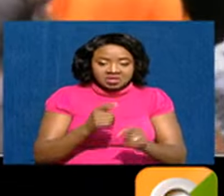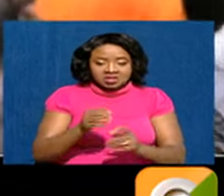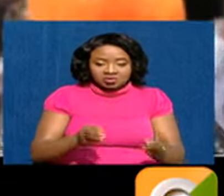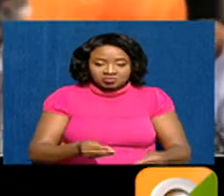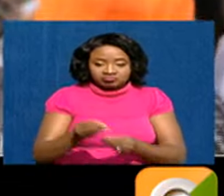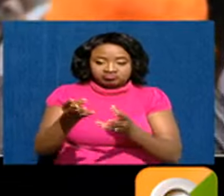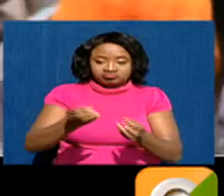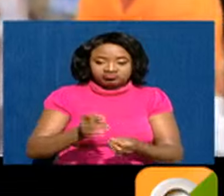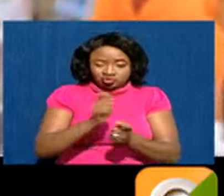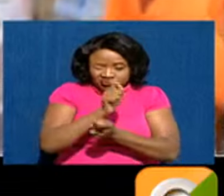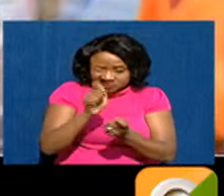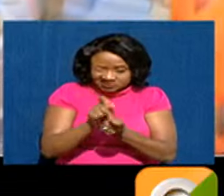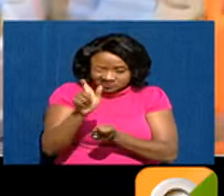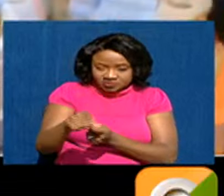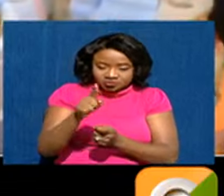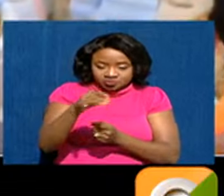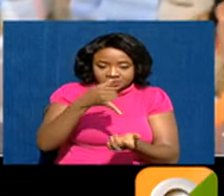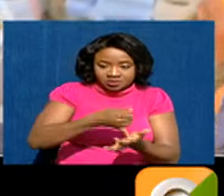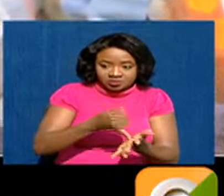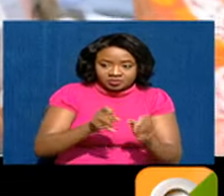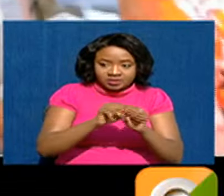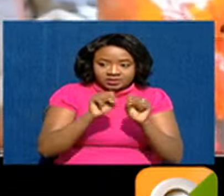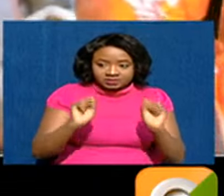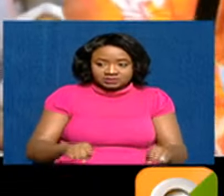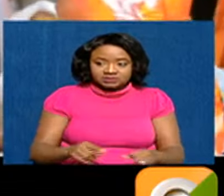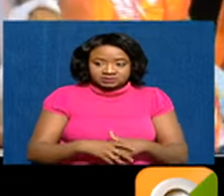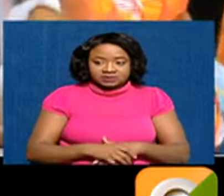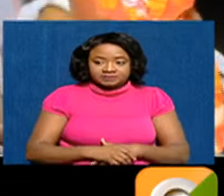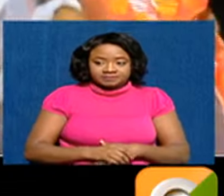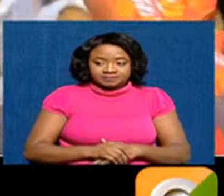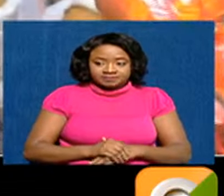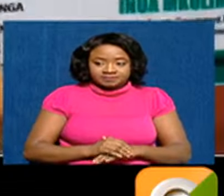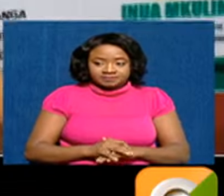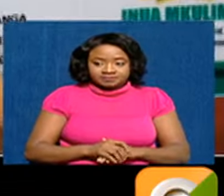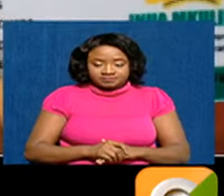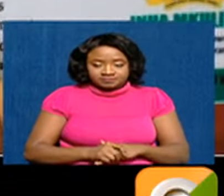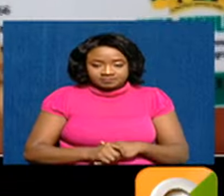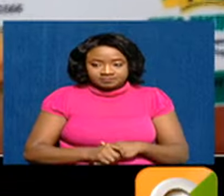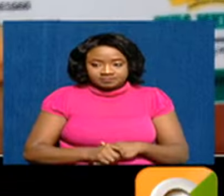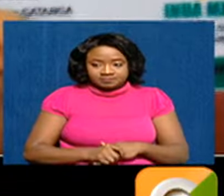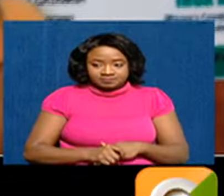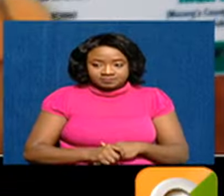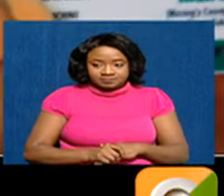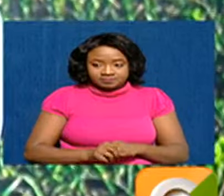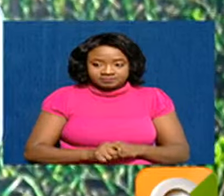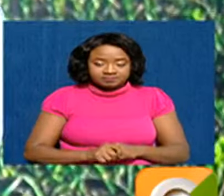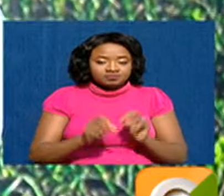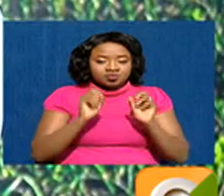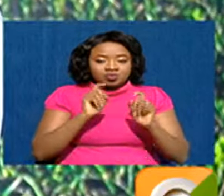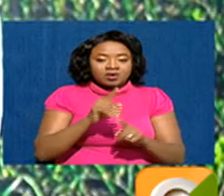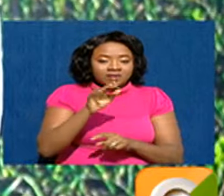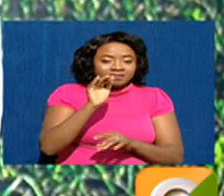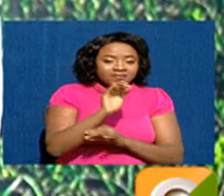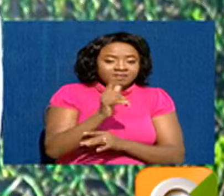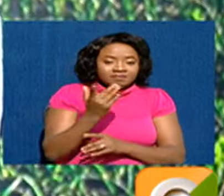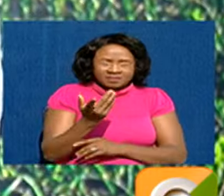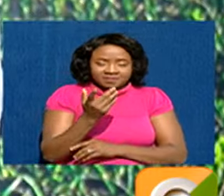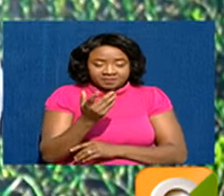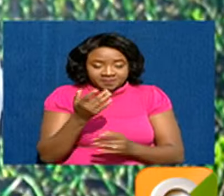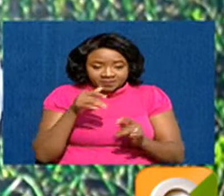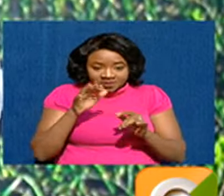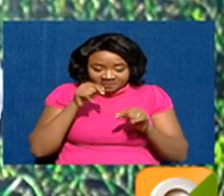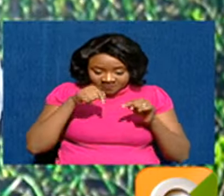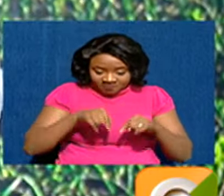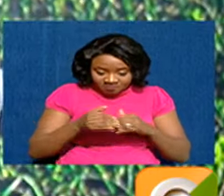to be into this system. Therefore, you, Jeff, you can't come to Muranga and just benefit from the program. Tell me something else, Governor. A year from